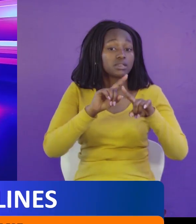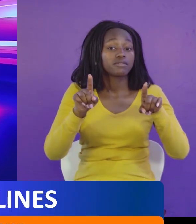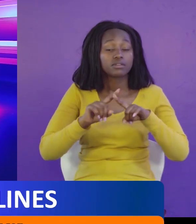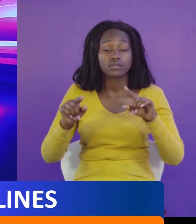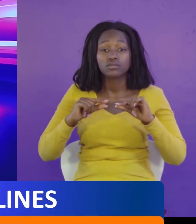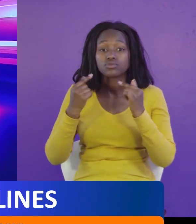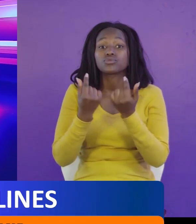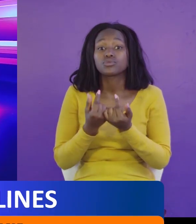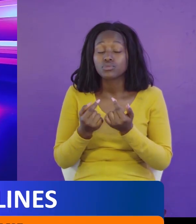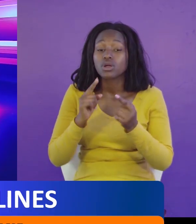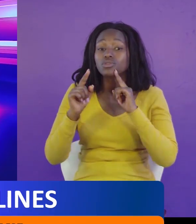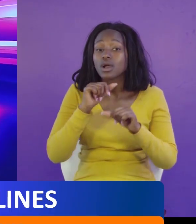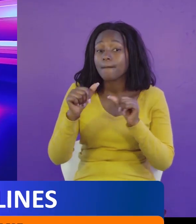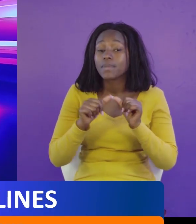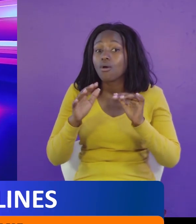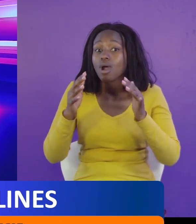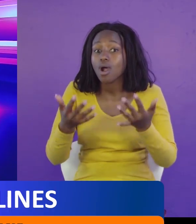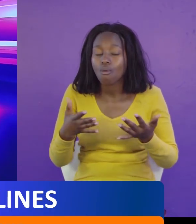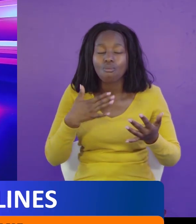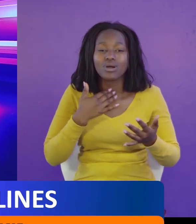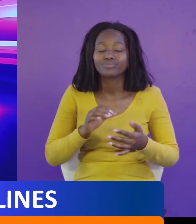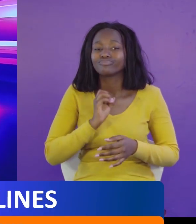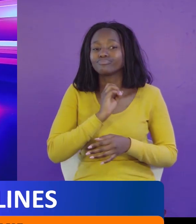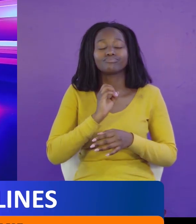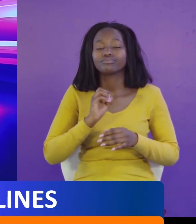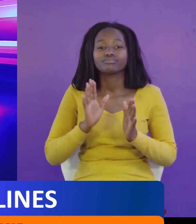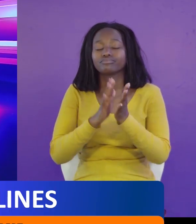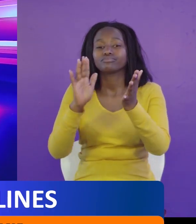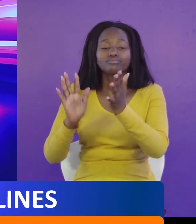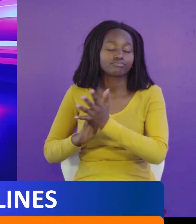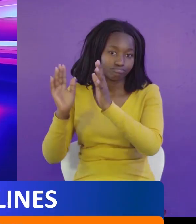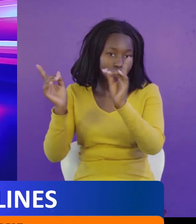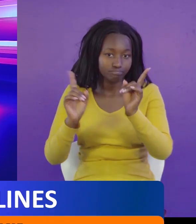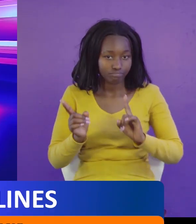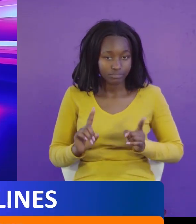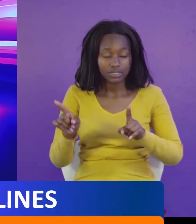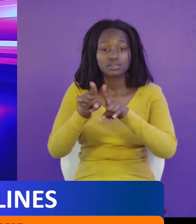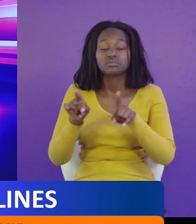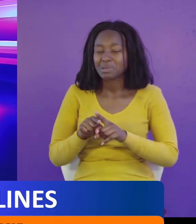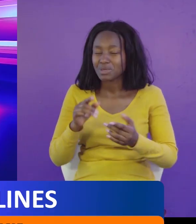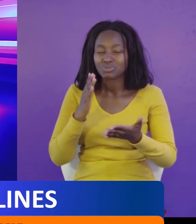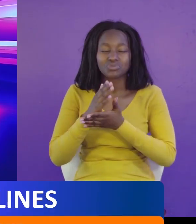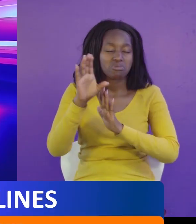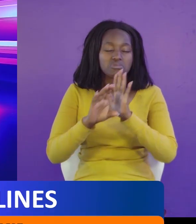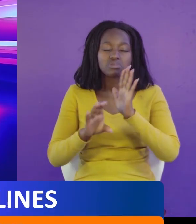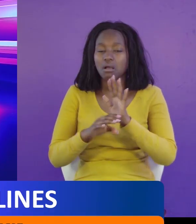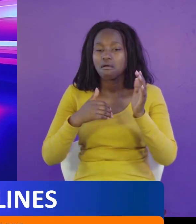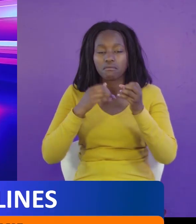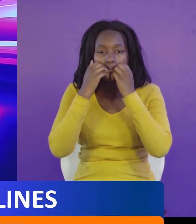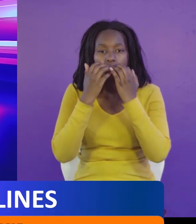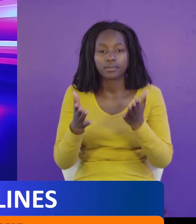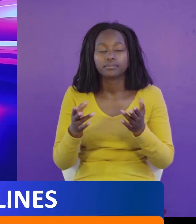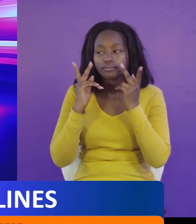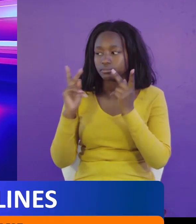is little cause for celebration, insisting that the true constitutionalism remains elusive. Take a